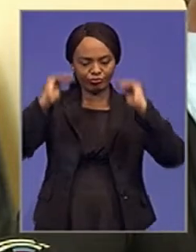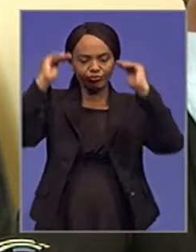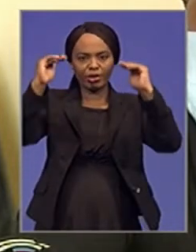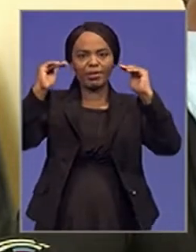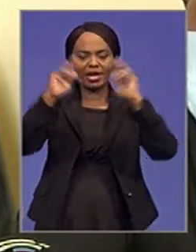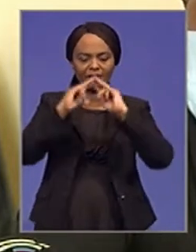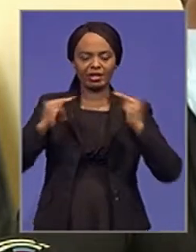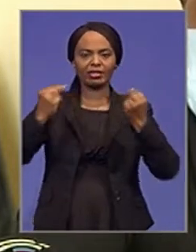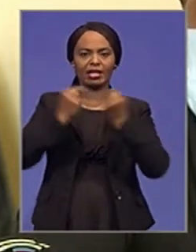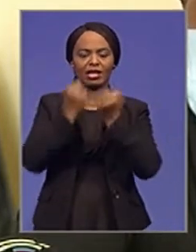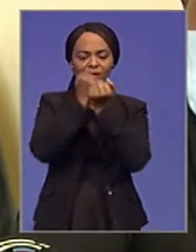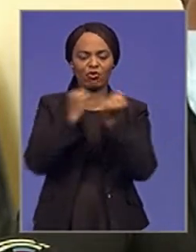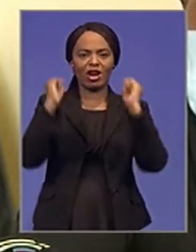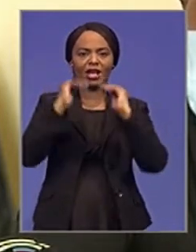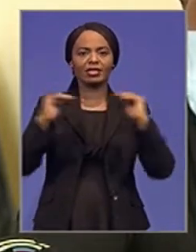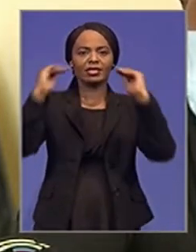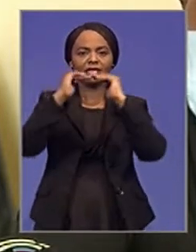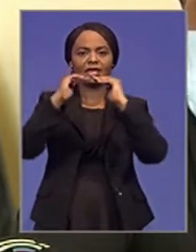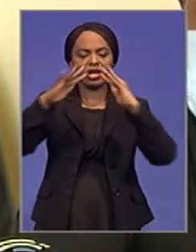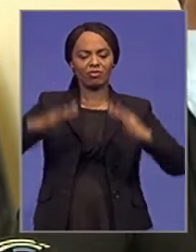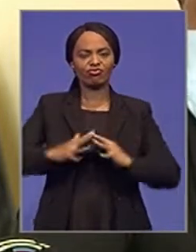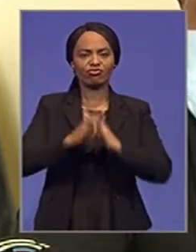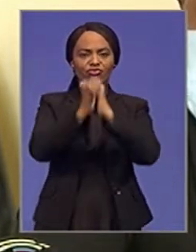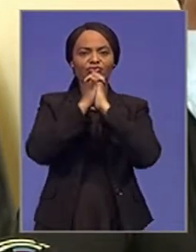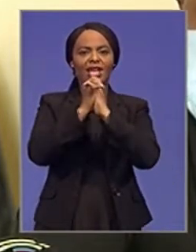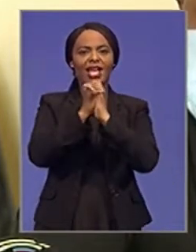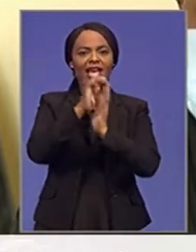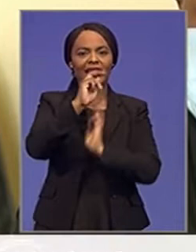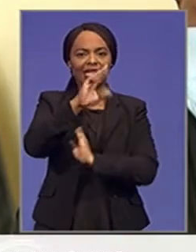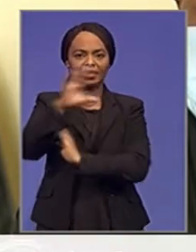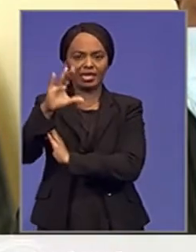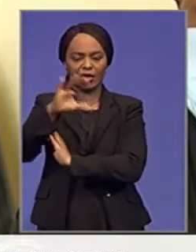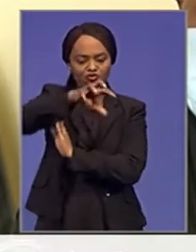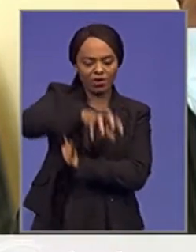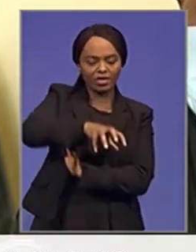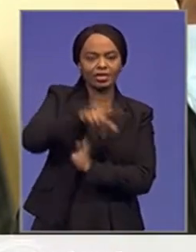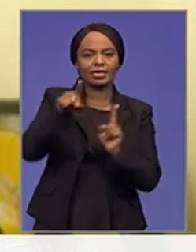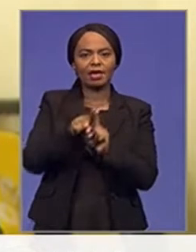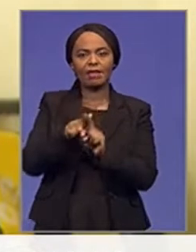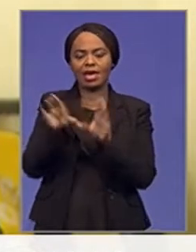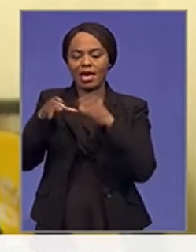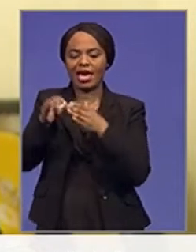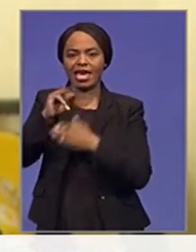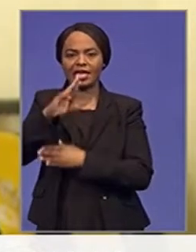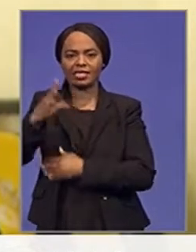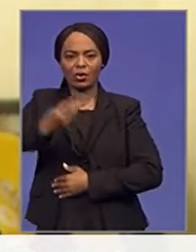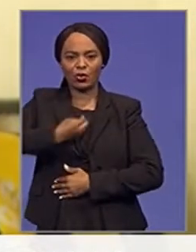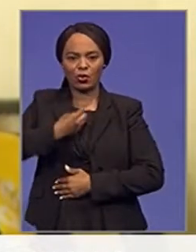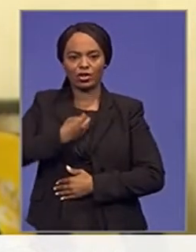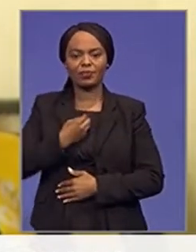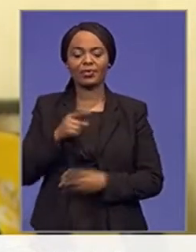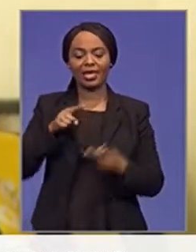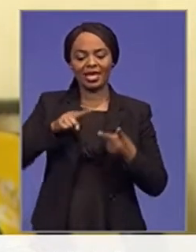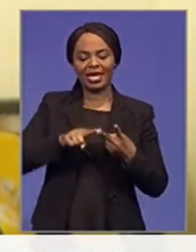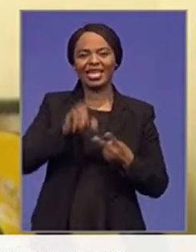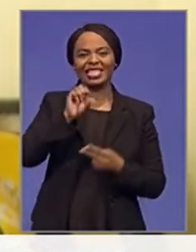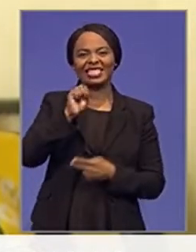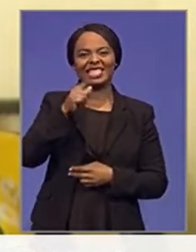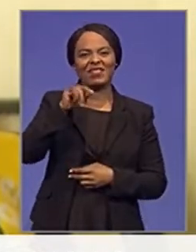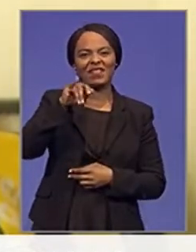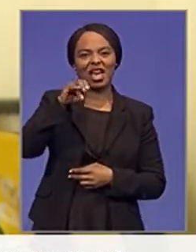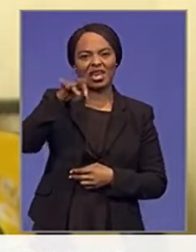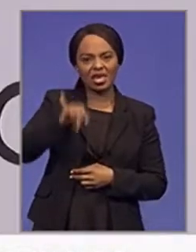revolution as well as renewing the ANC in the province and the ANC Youth League. Stefani Lockman o kgethile bjalo